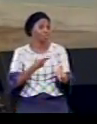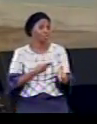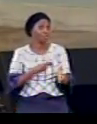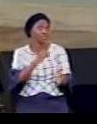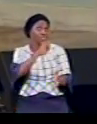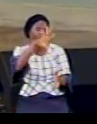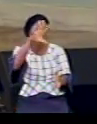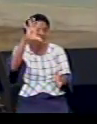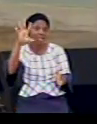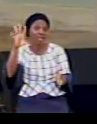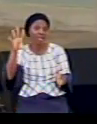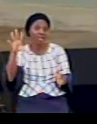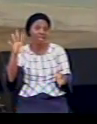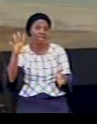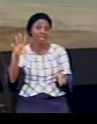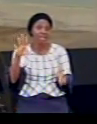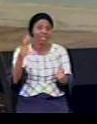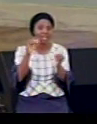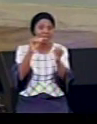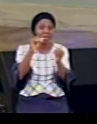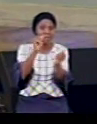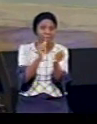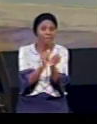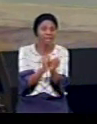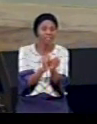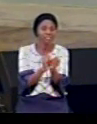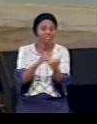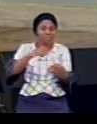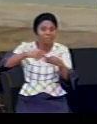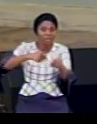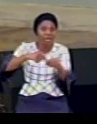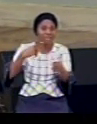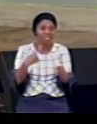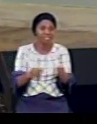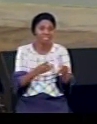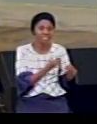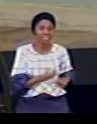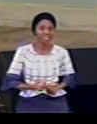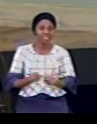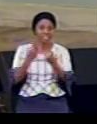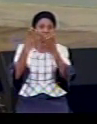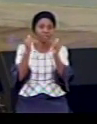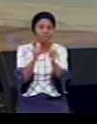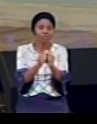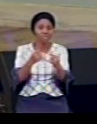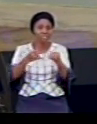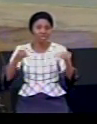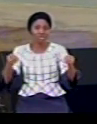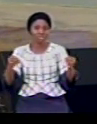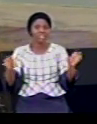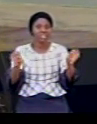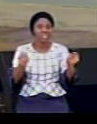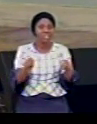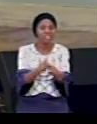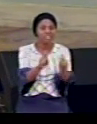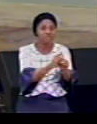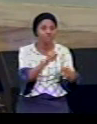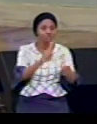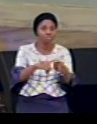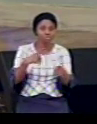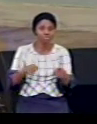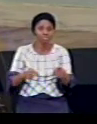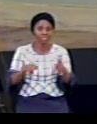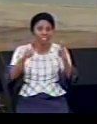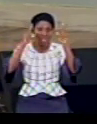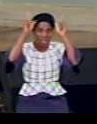light. Bind the sacrifice with cords, even unto the horns of